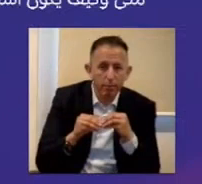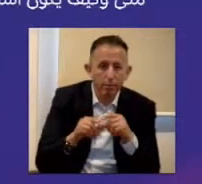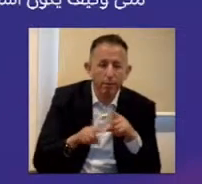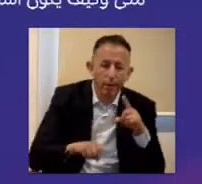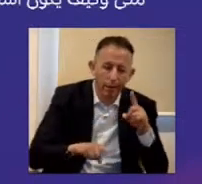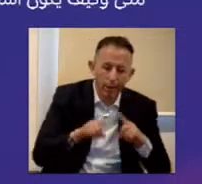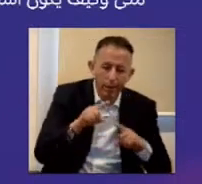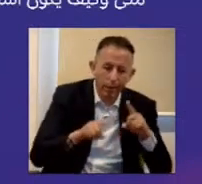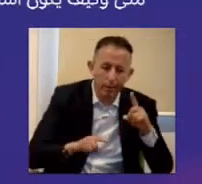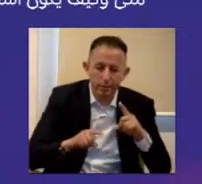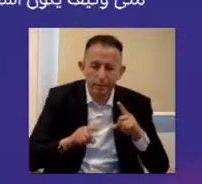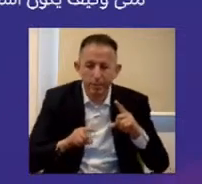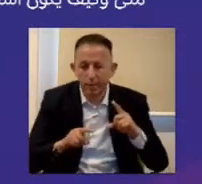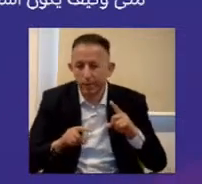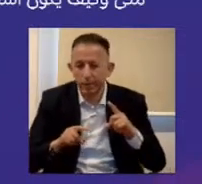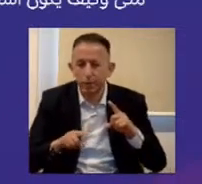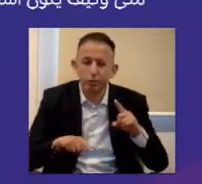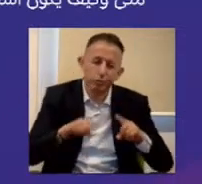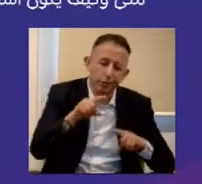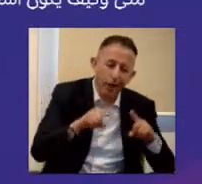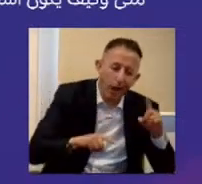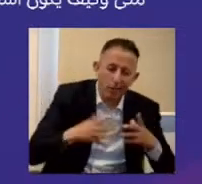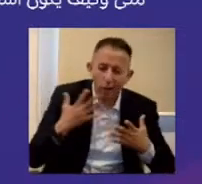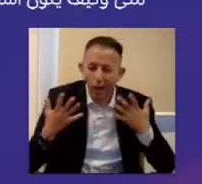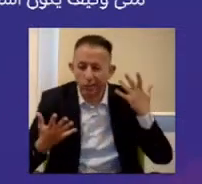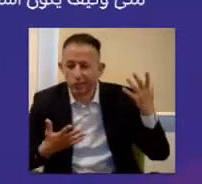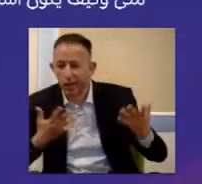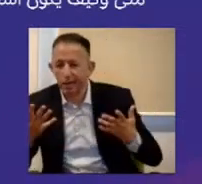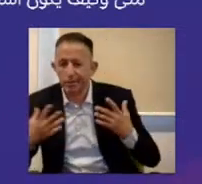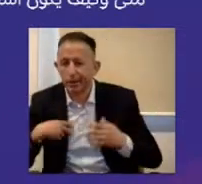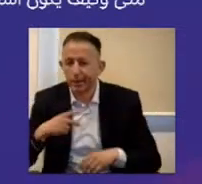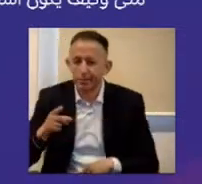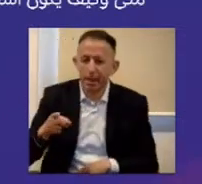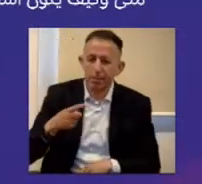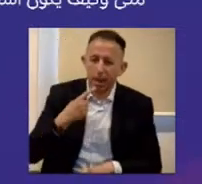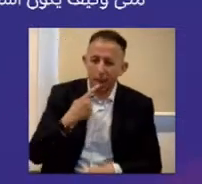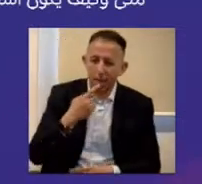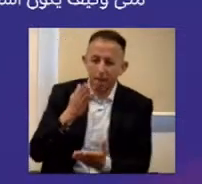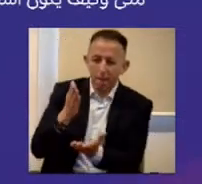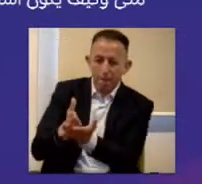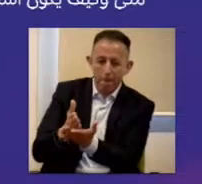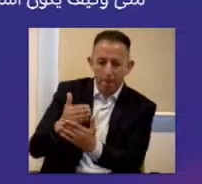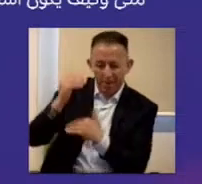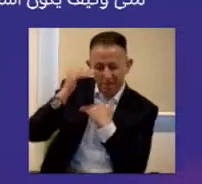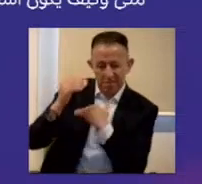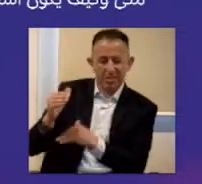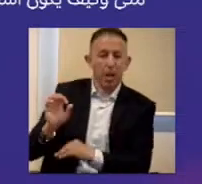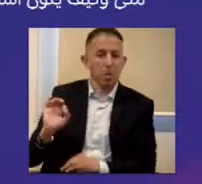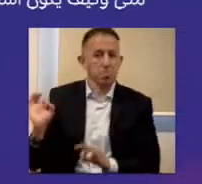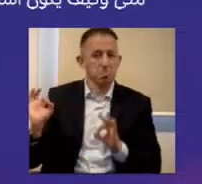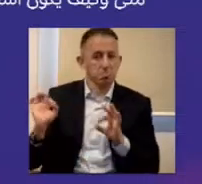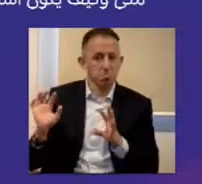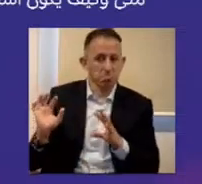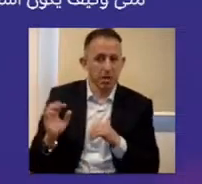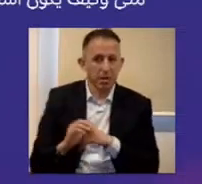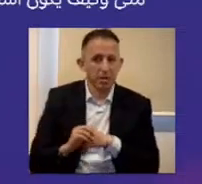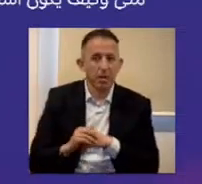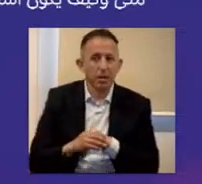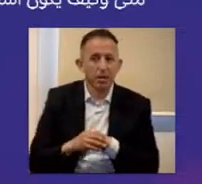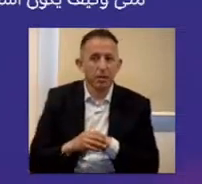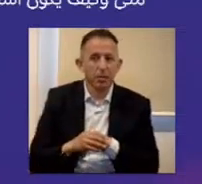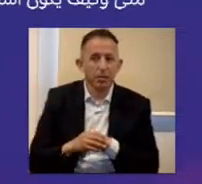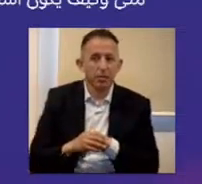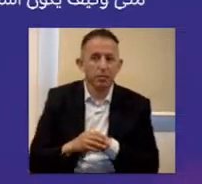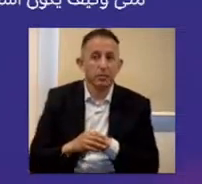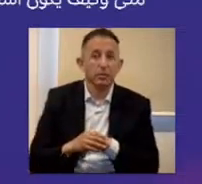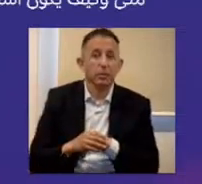that. Because you train students to be good at exams, not good at what they do.